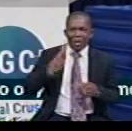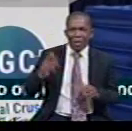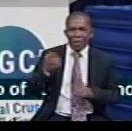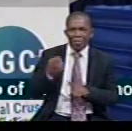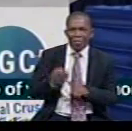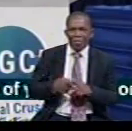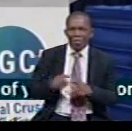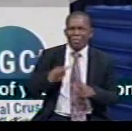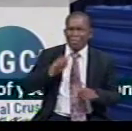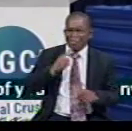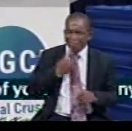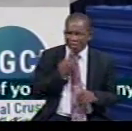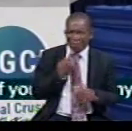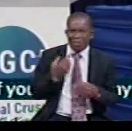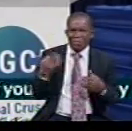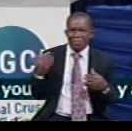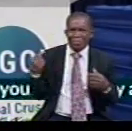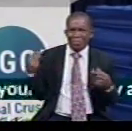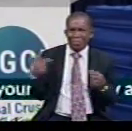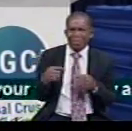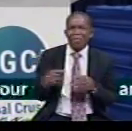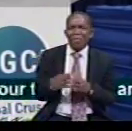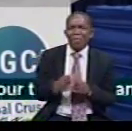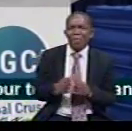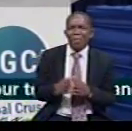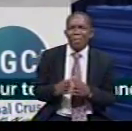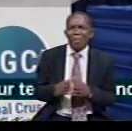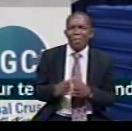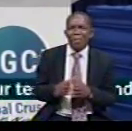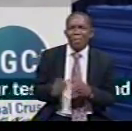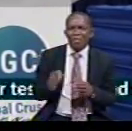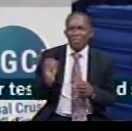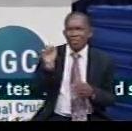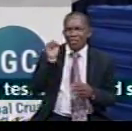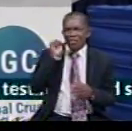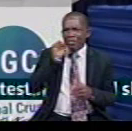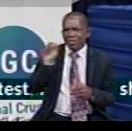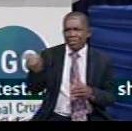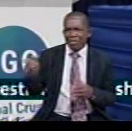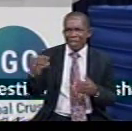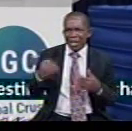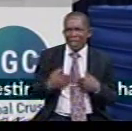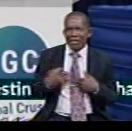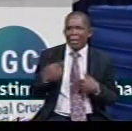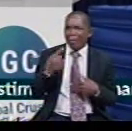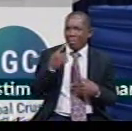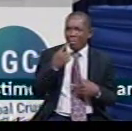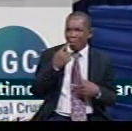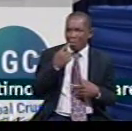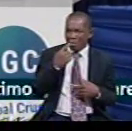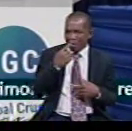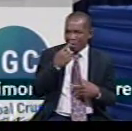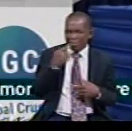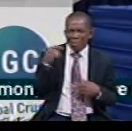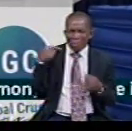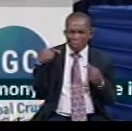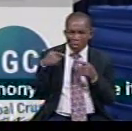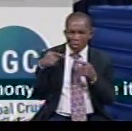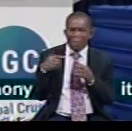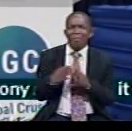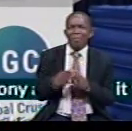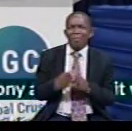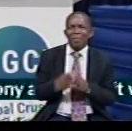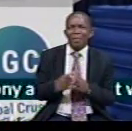crusade. She also said she had a mouth sore that was so serious and the pain was excruciating. Many drugs